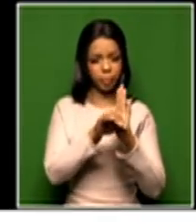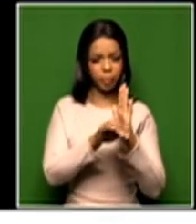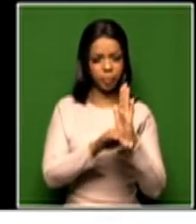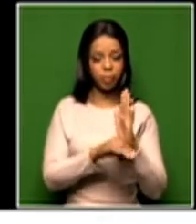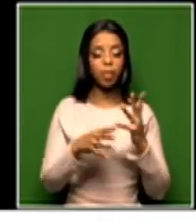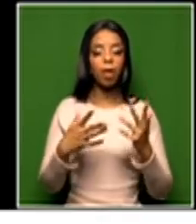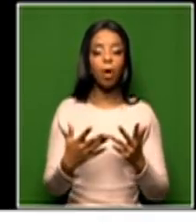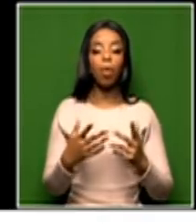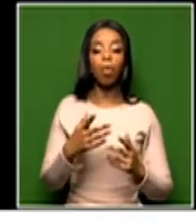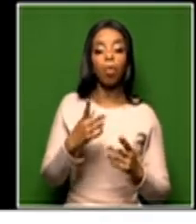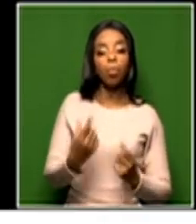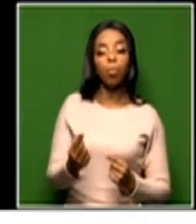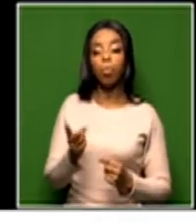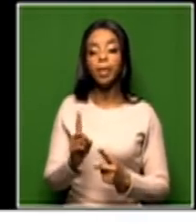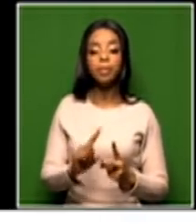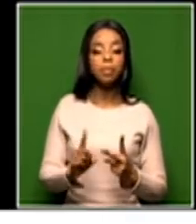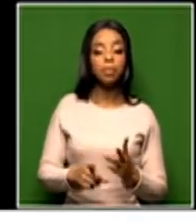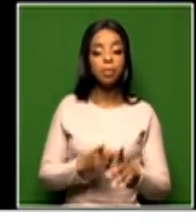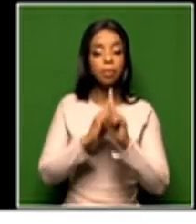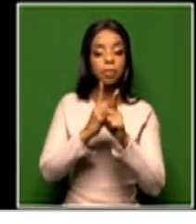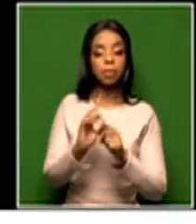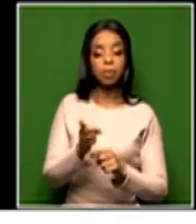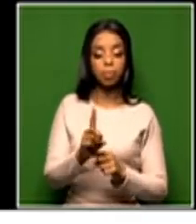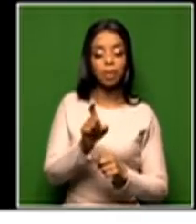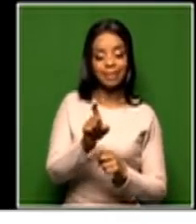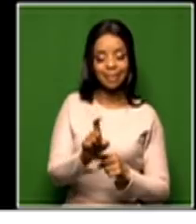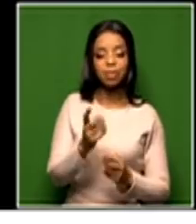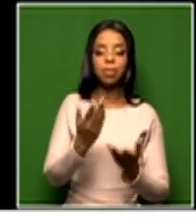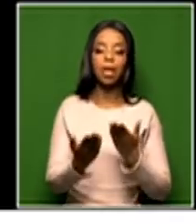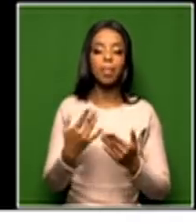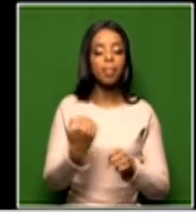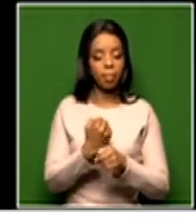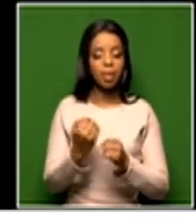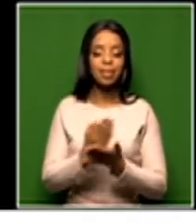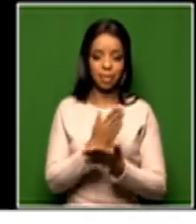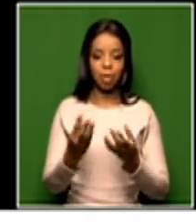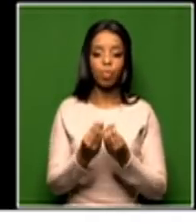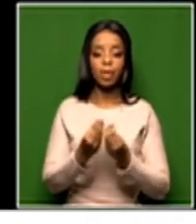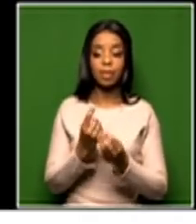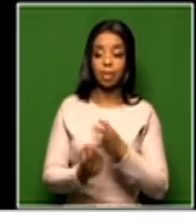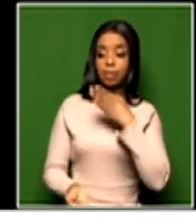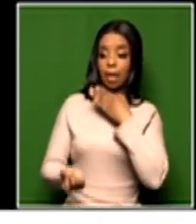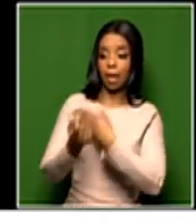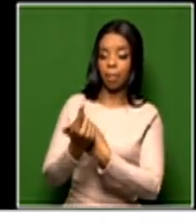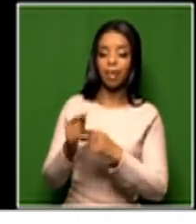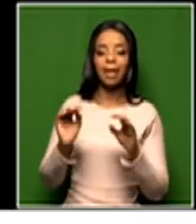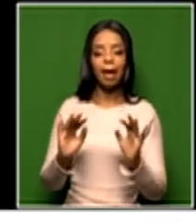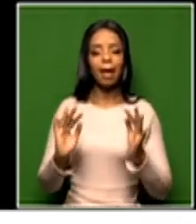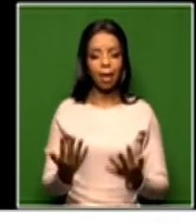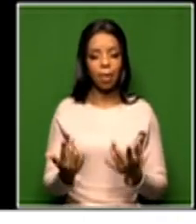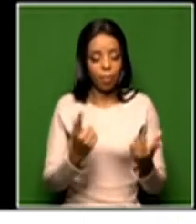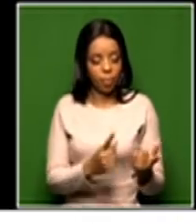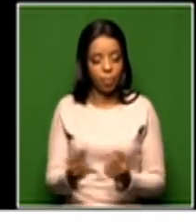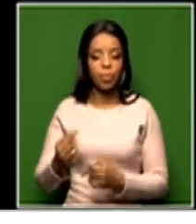the directive which may have triggered some of the things which have happened in terms of how they were